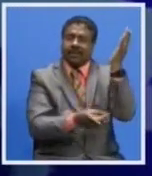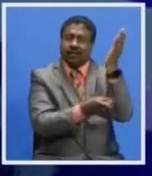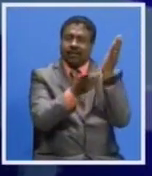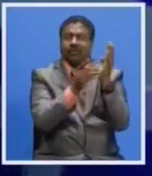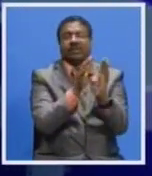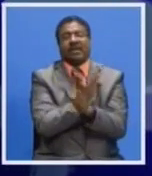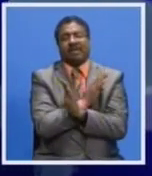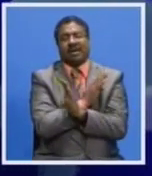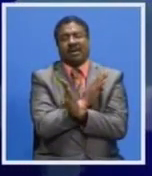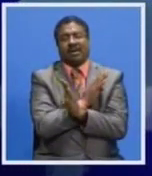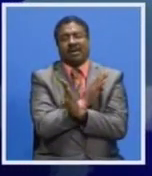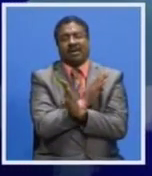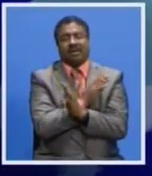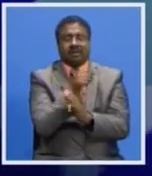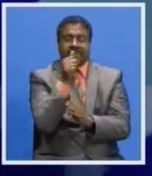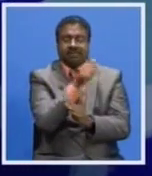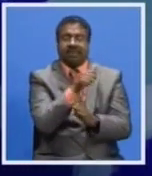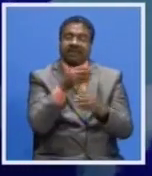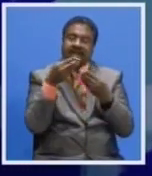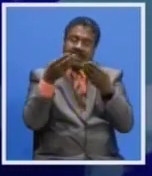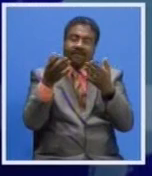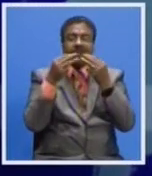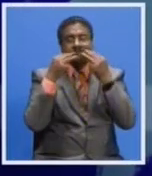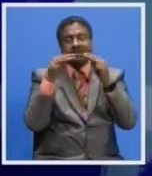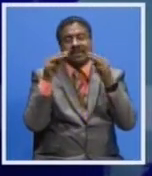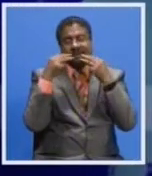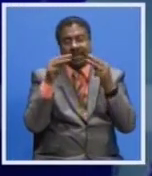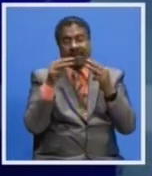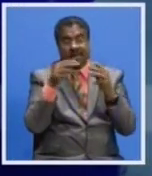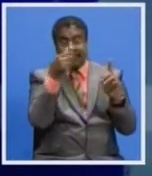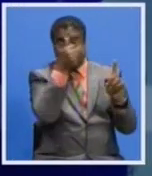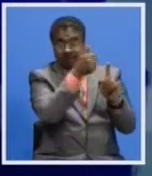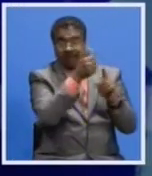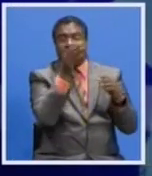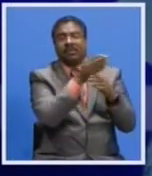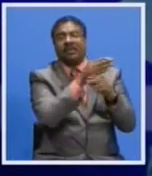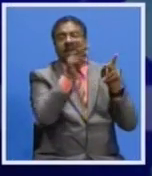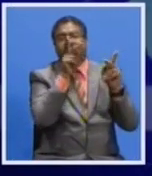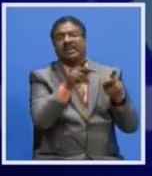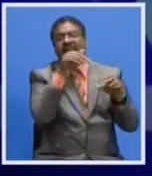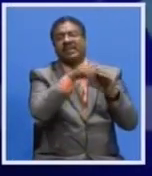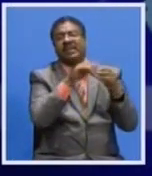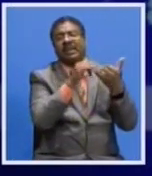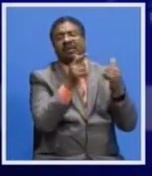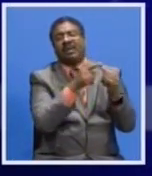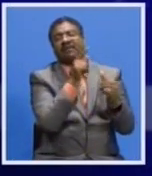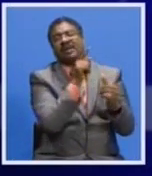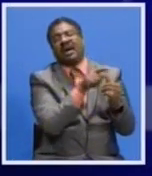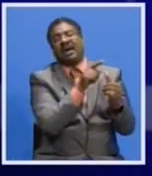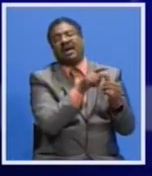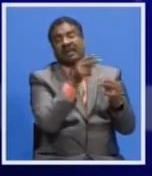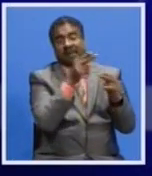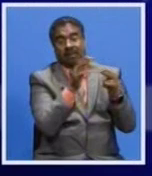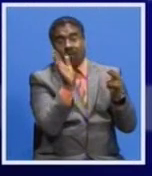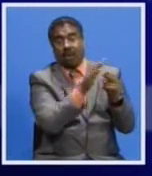Zambia. Addressing the media in Lusaka today, Mr. Mtale, a Zambian businessman based in South Africa, said he feels he can work